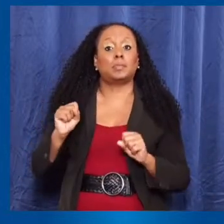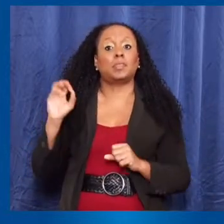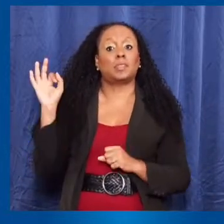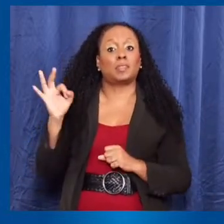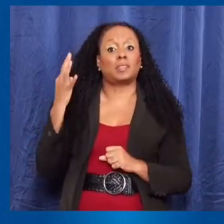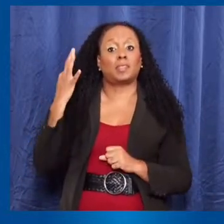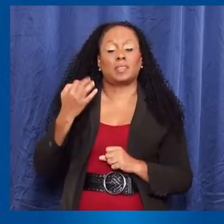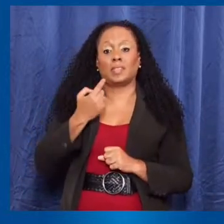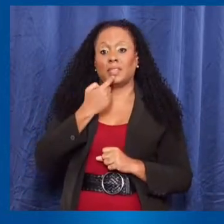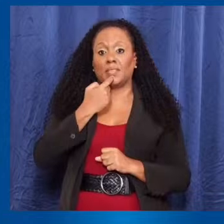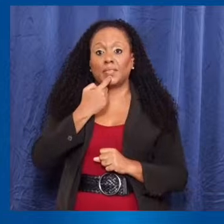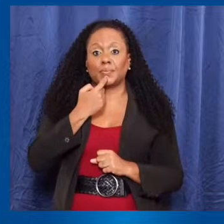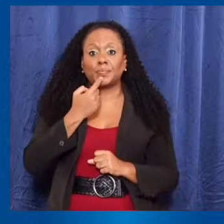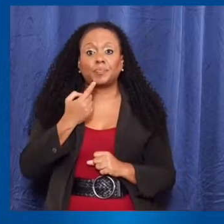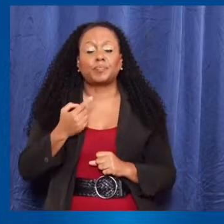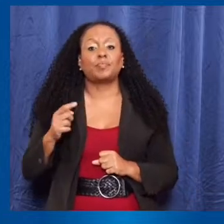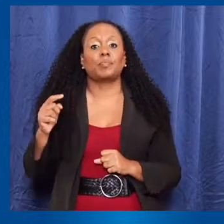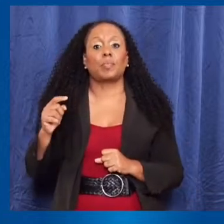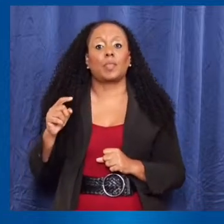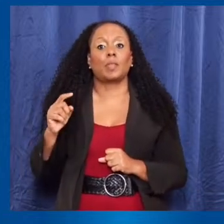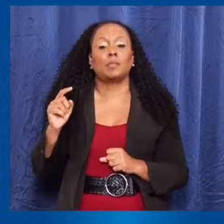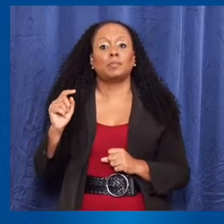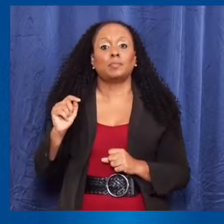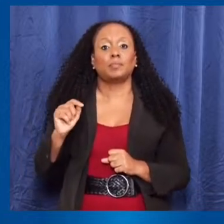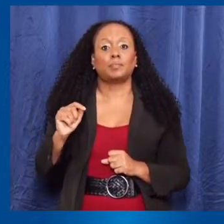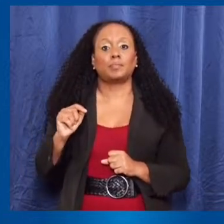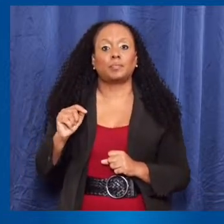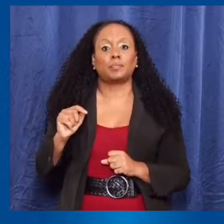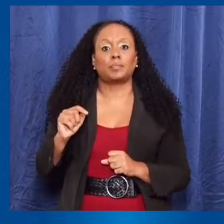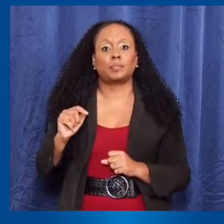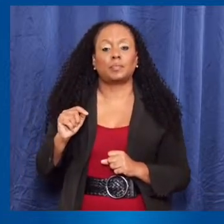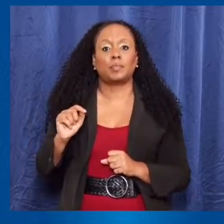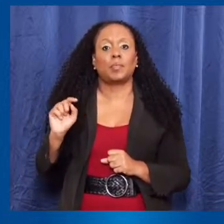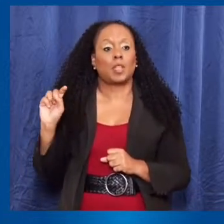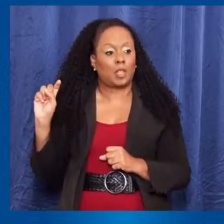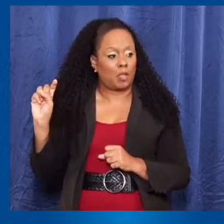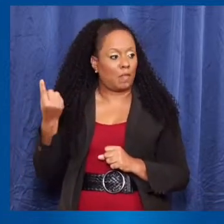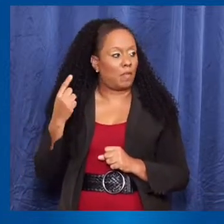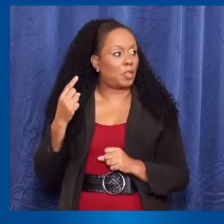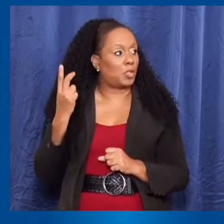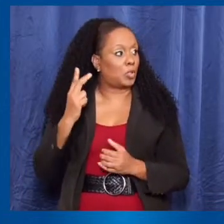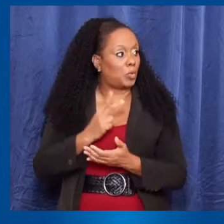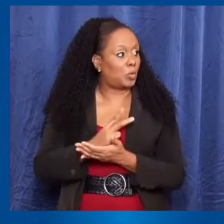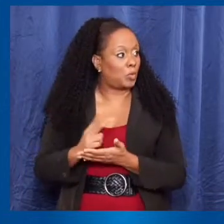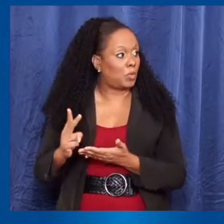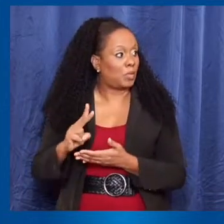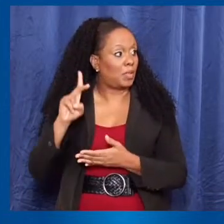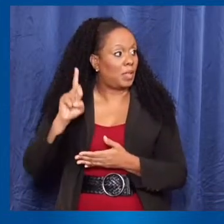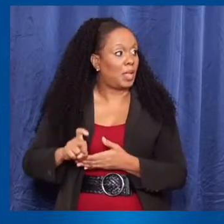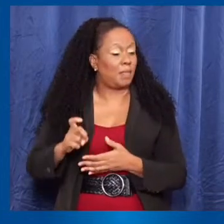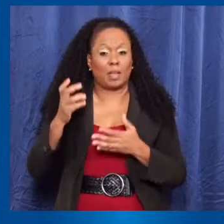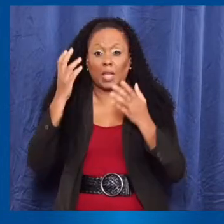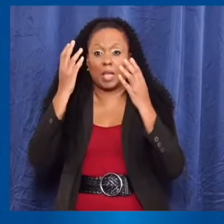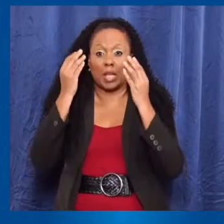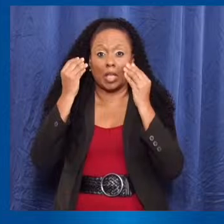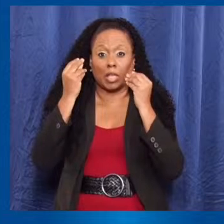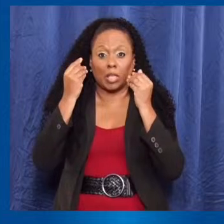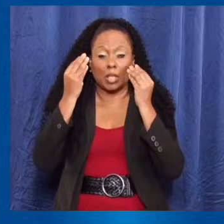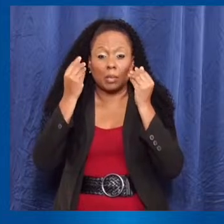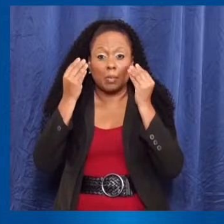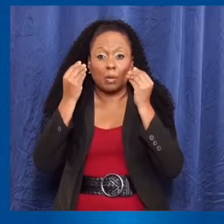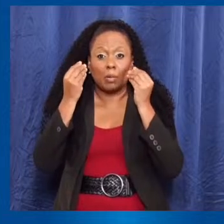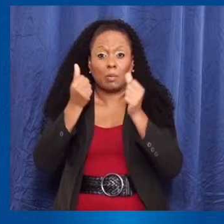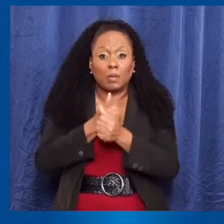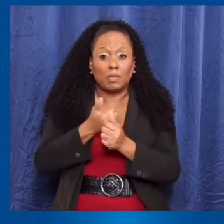beginning, the first 2 weeks, that we have to think about all the world. So